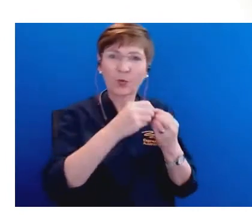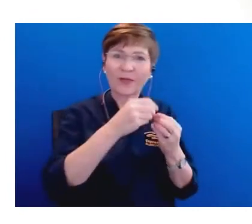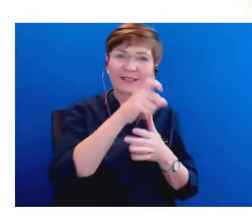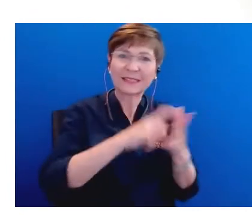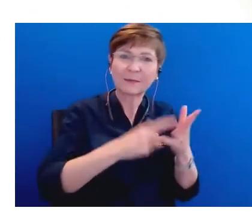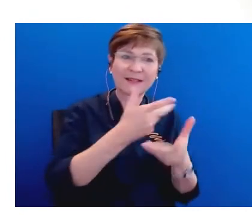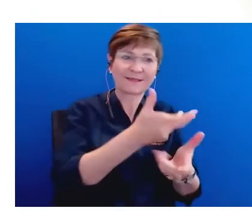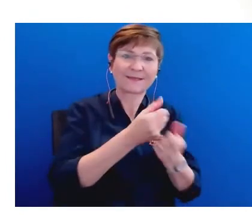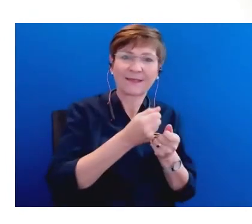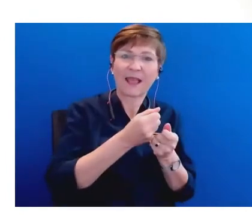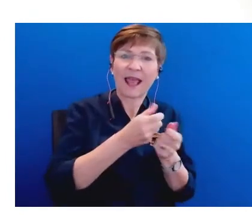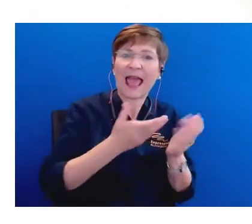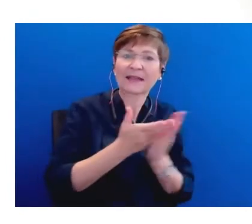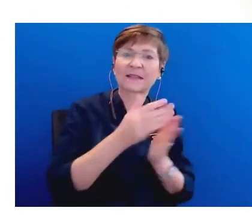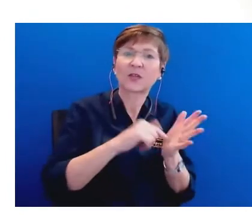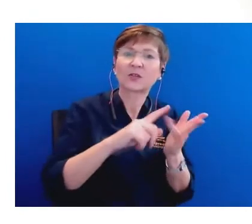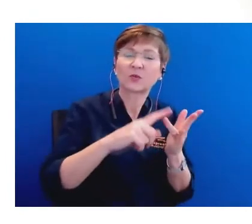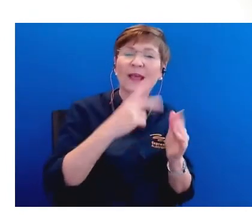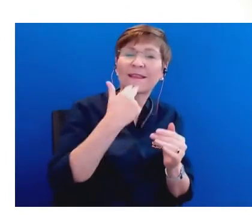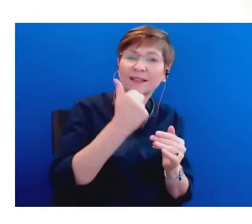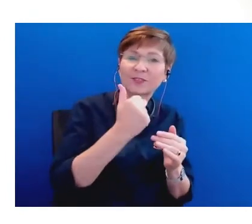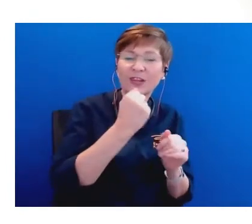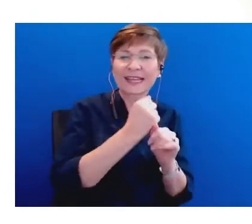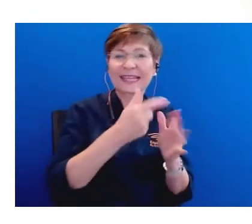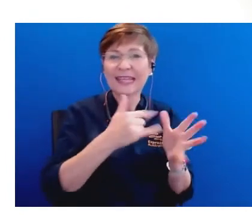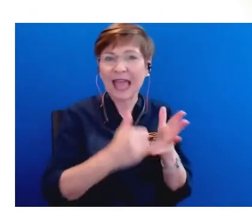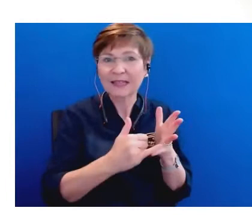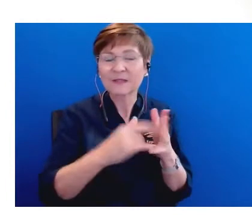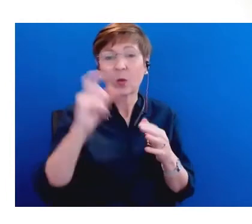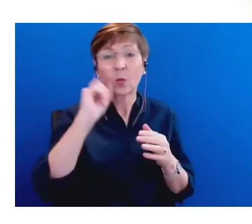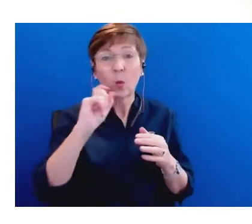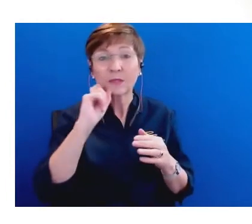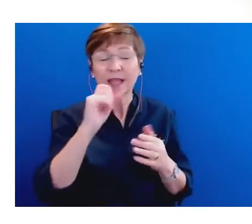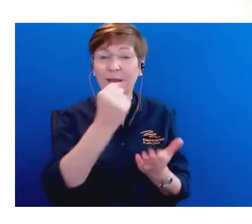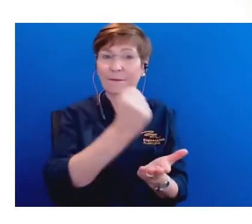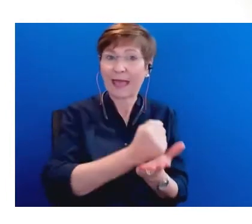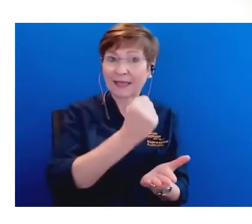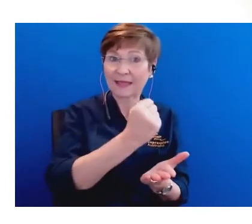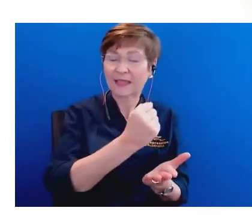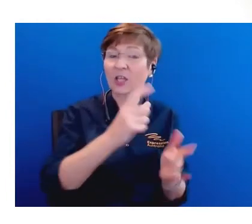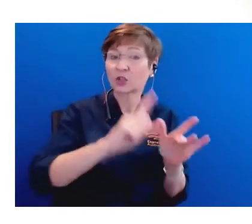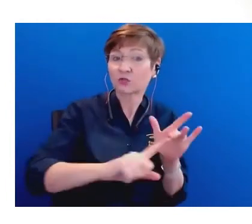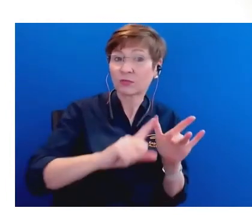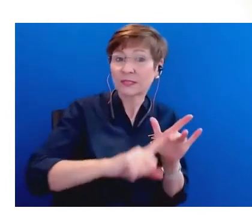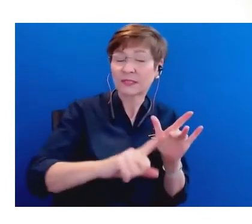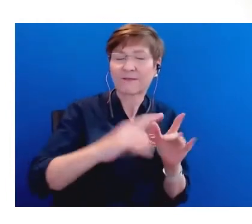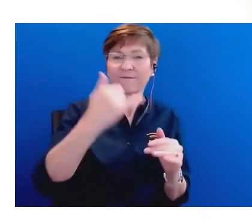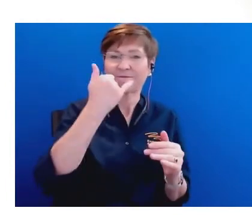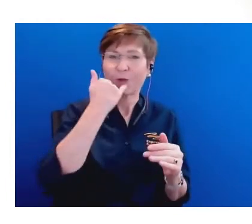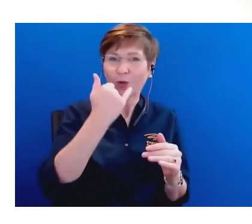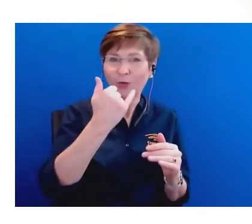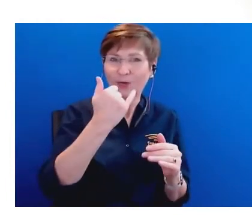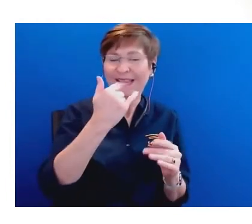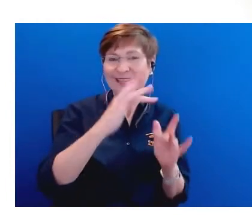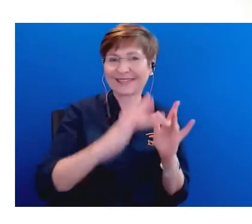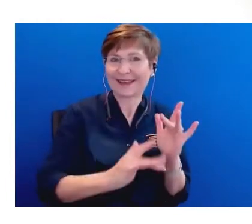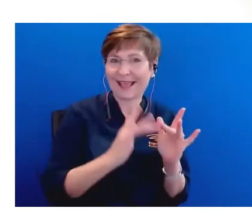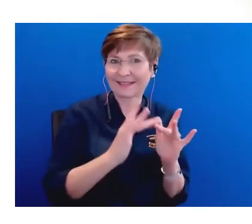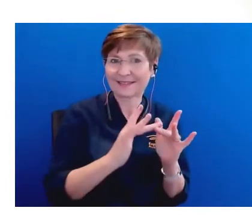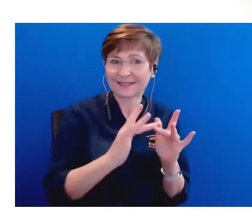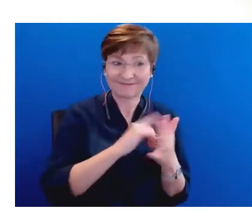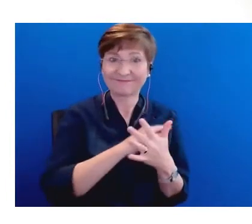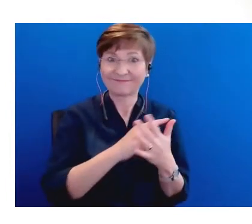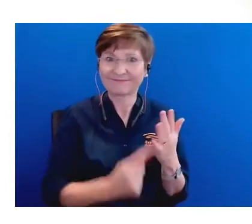and gas, water, banking, insurance, phone and internet, and so on, for people with